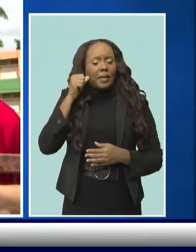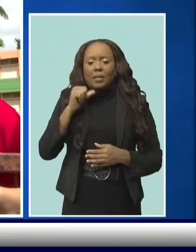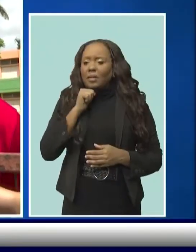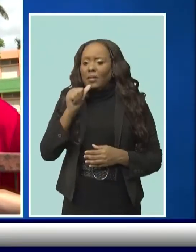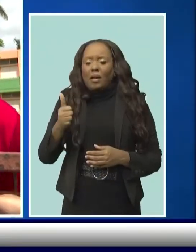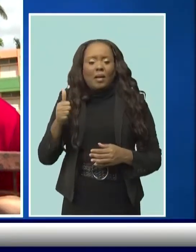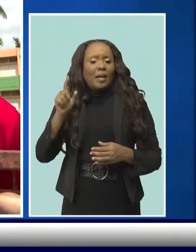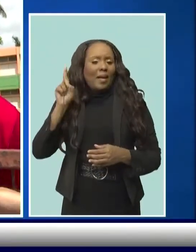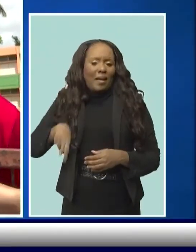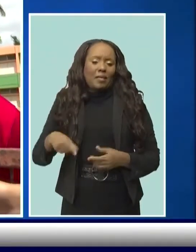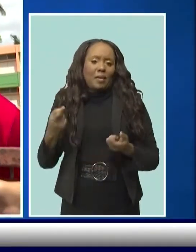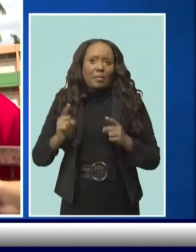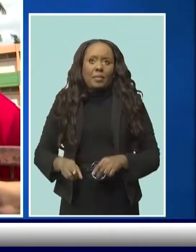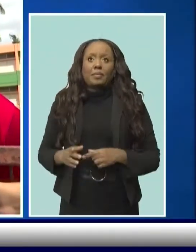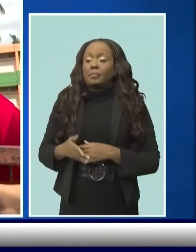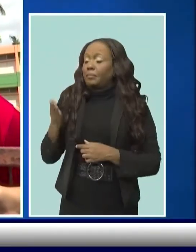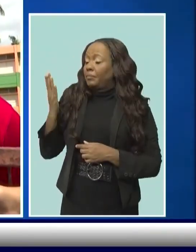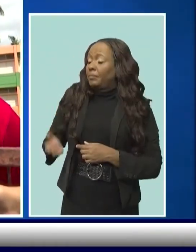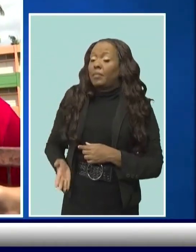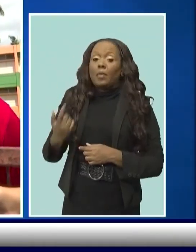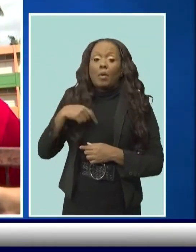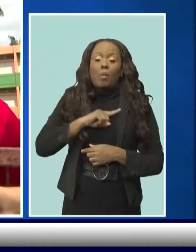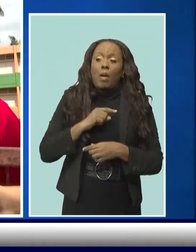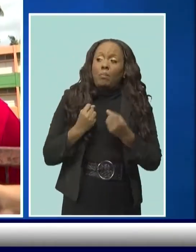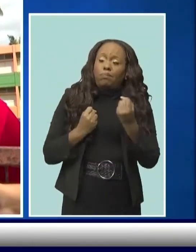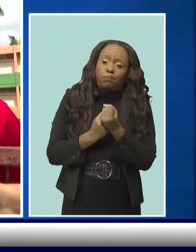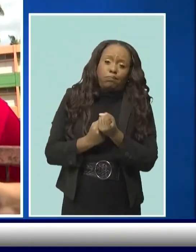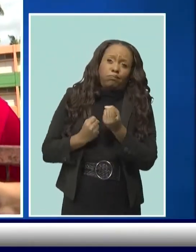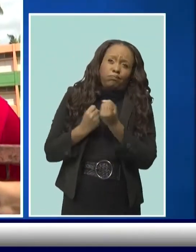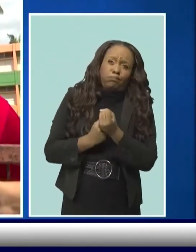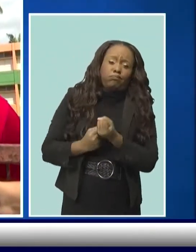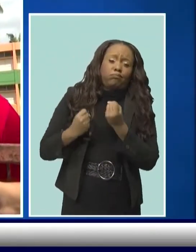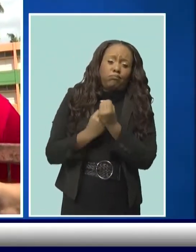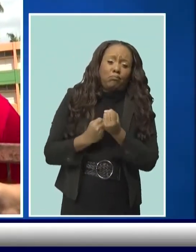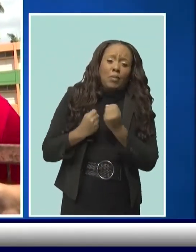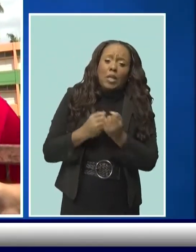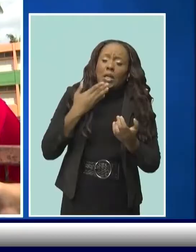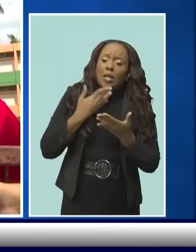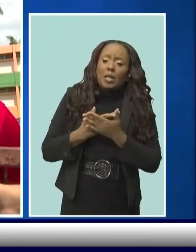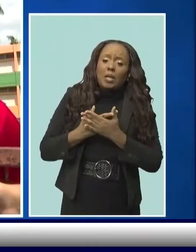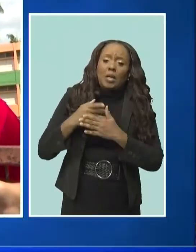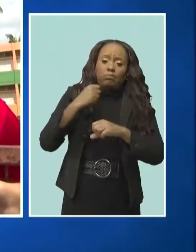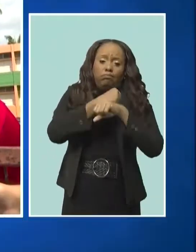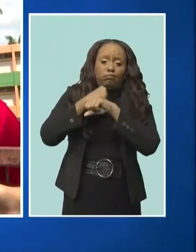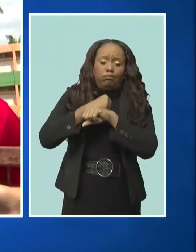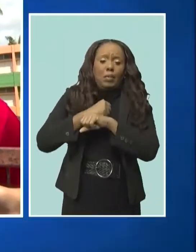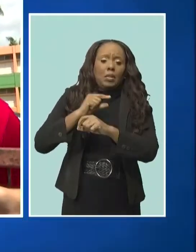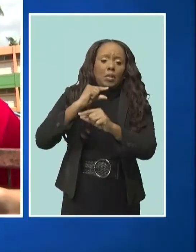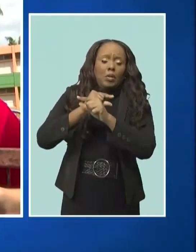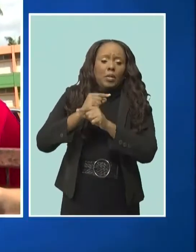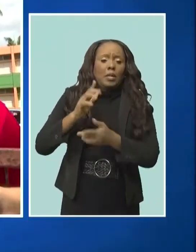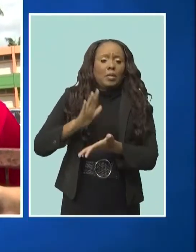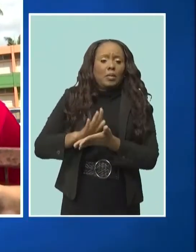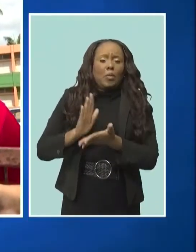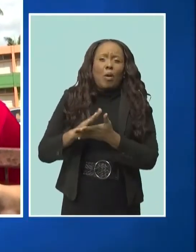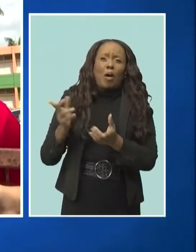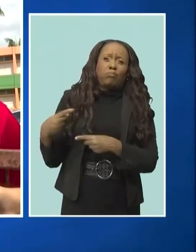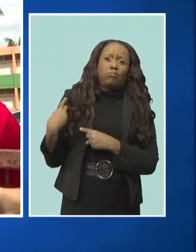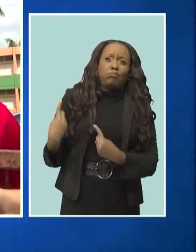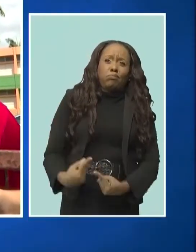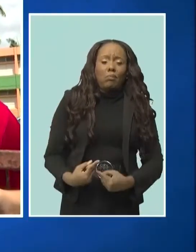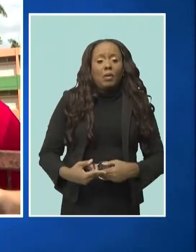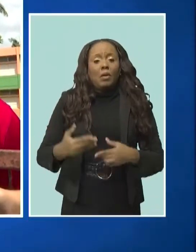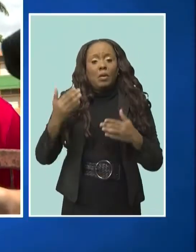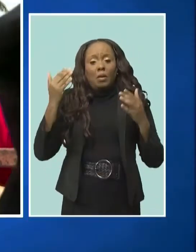for security in schools for a number of years. We know there are some schools